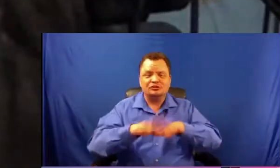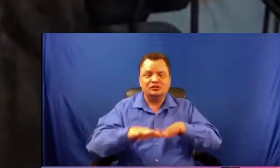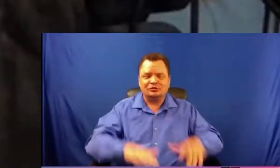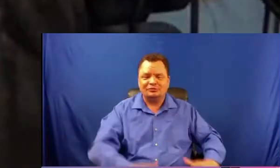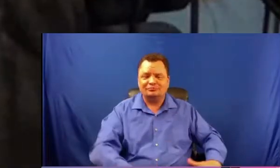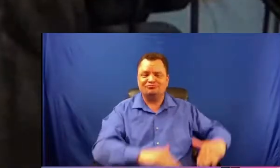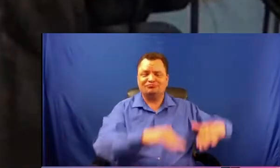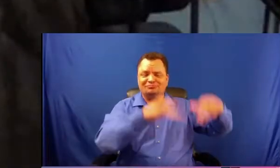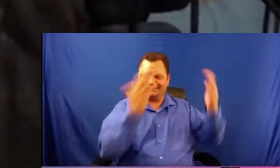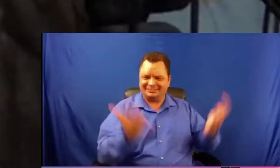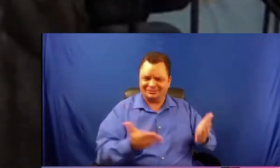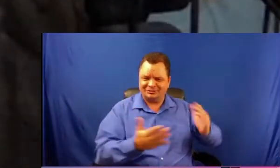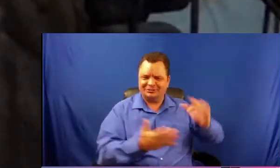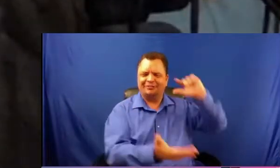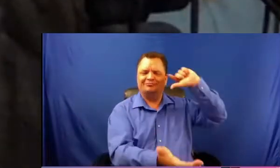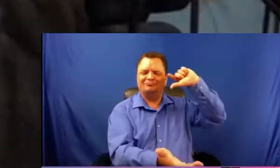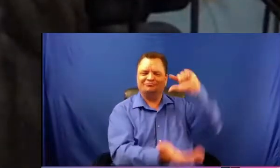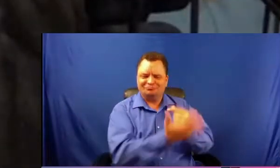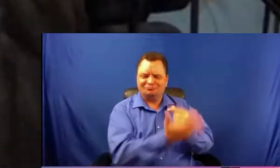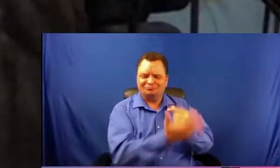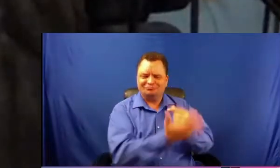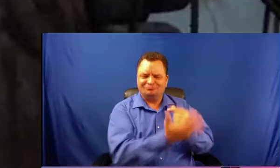daughter.